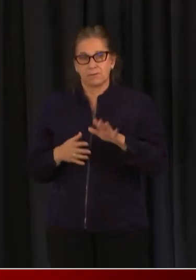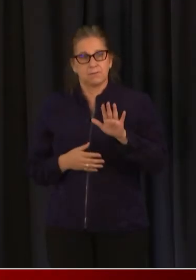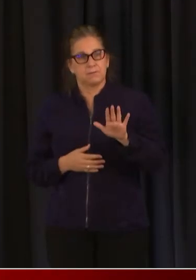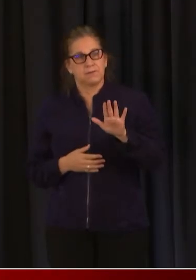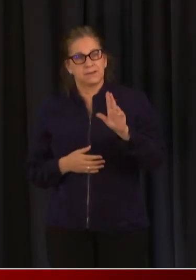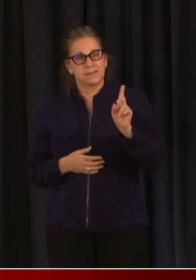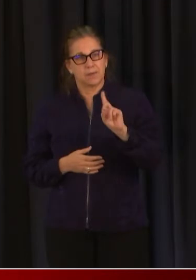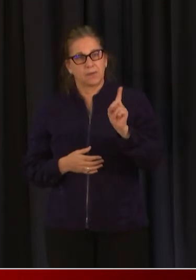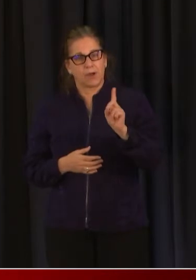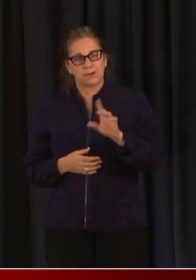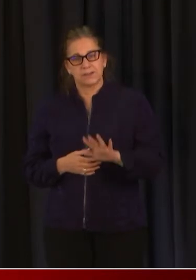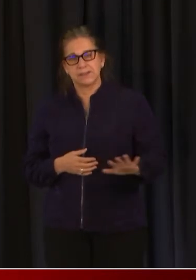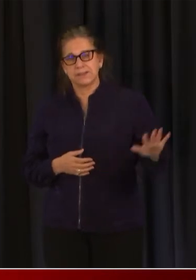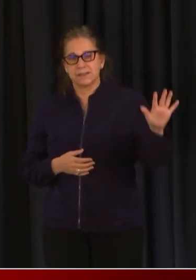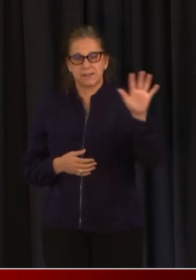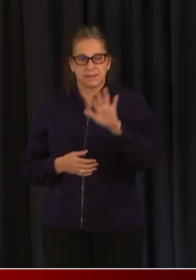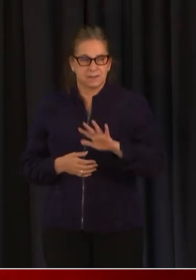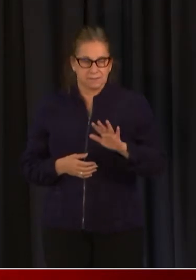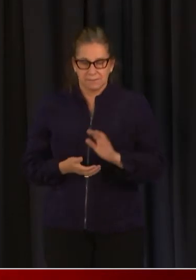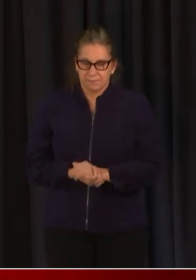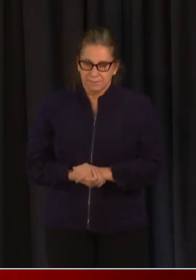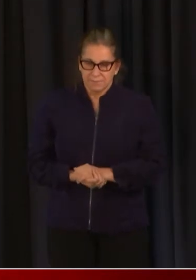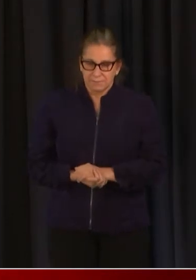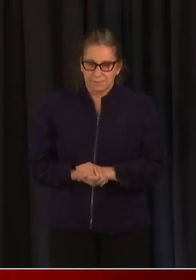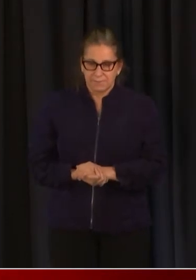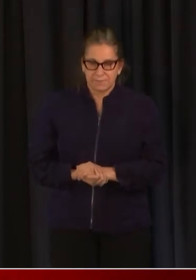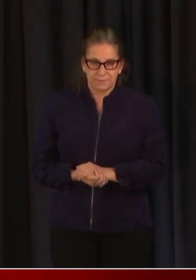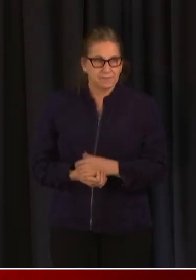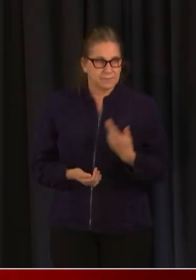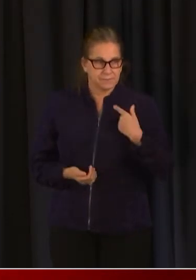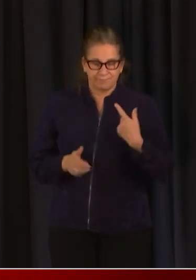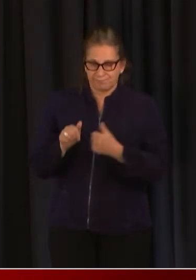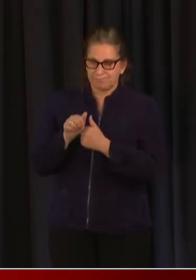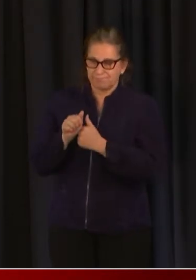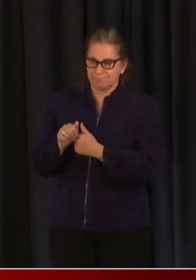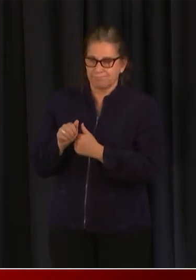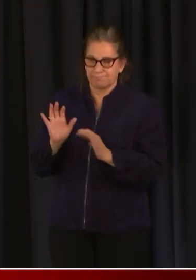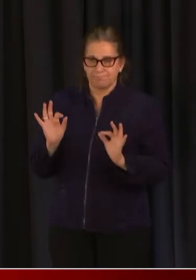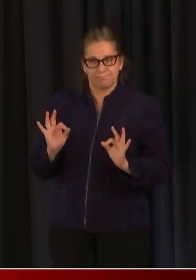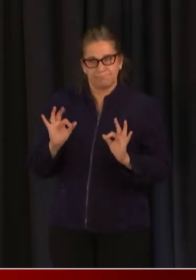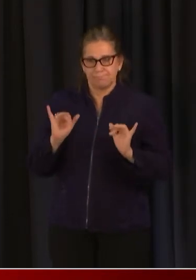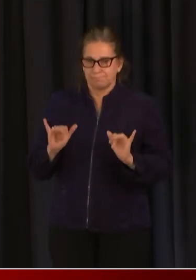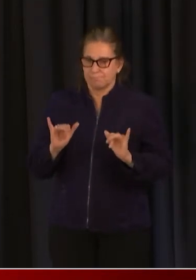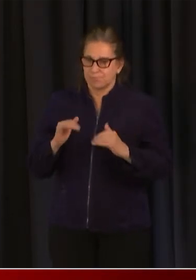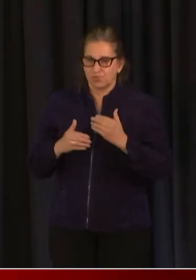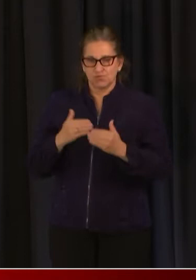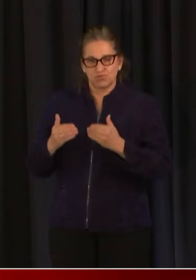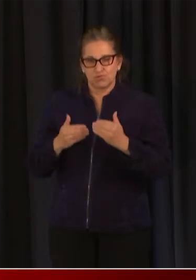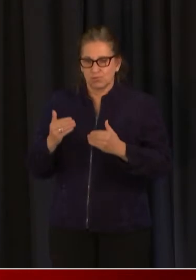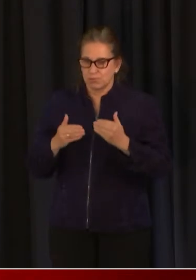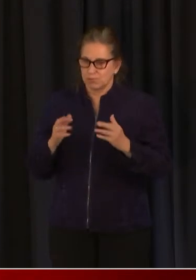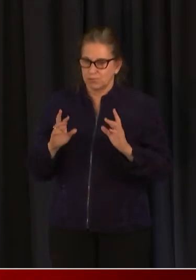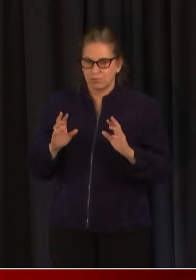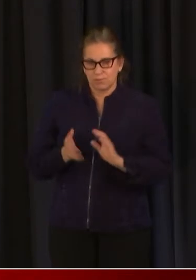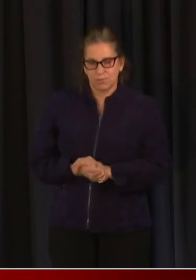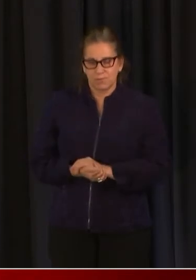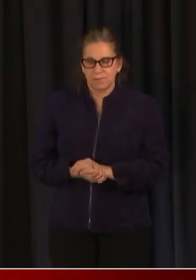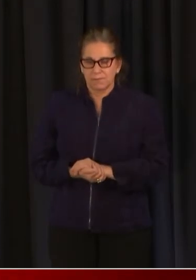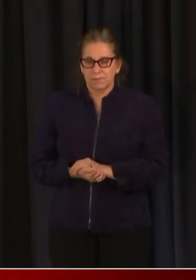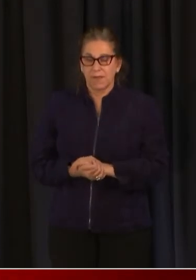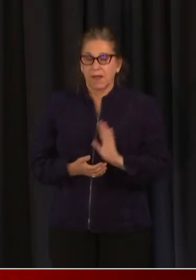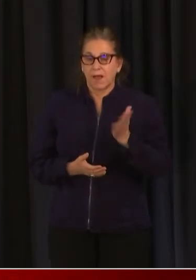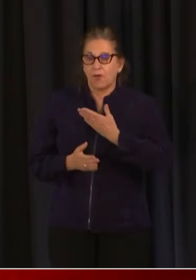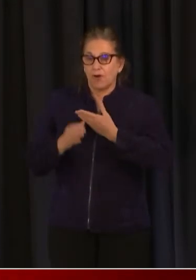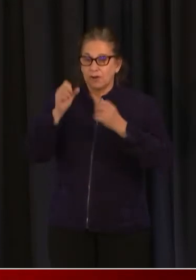So we stand ready to do whatever we can to be helpful. Part of our